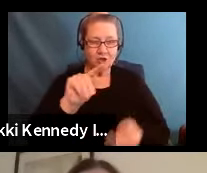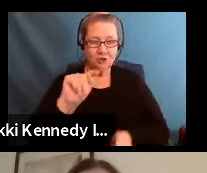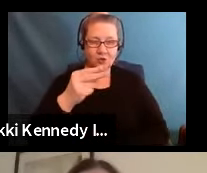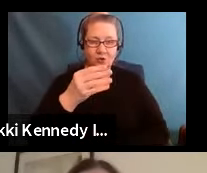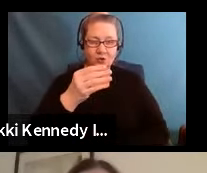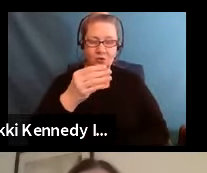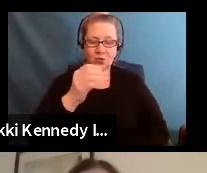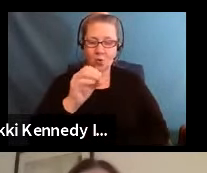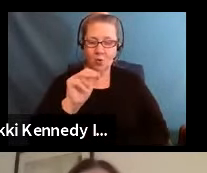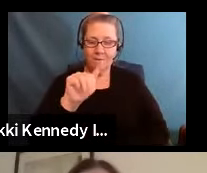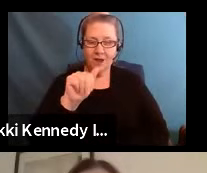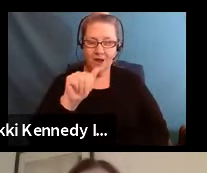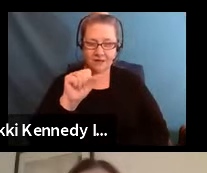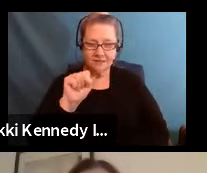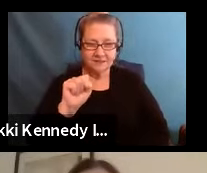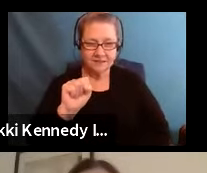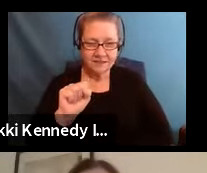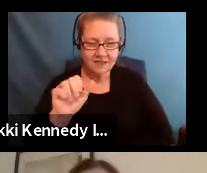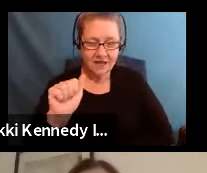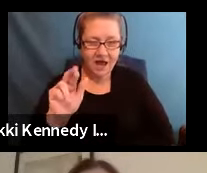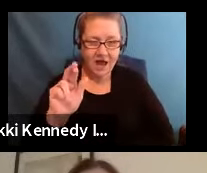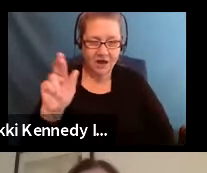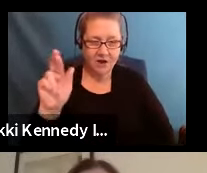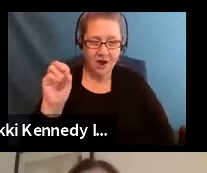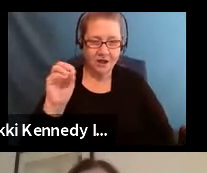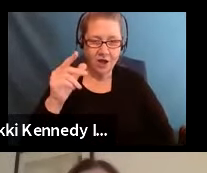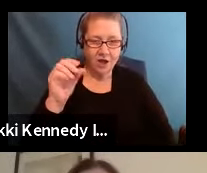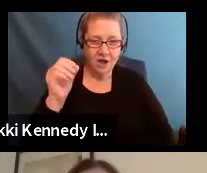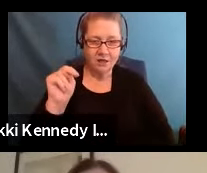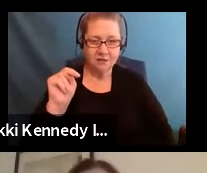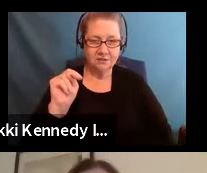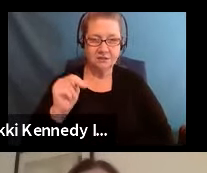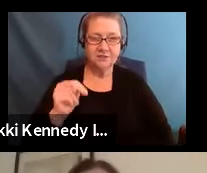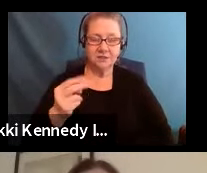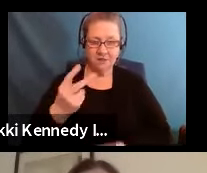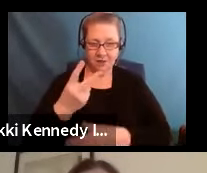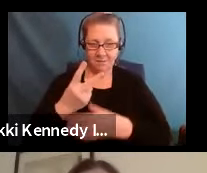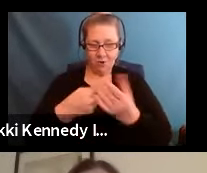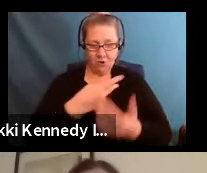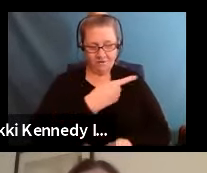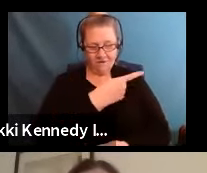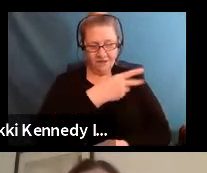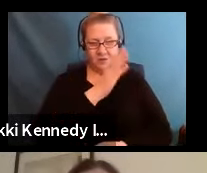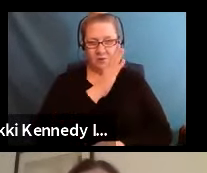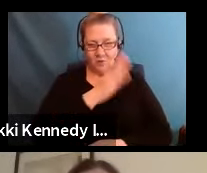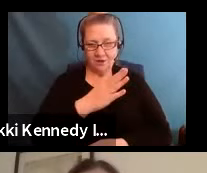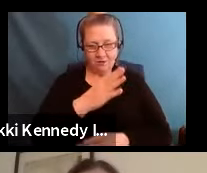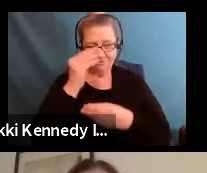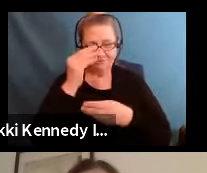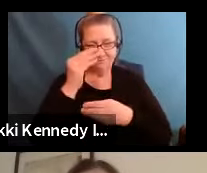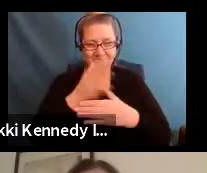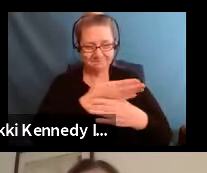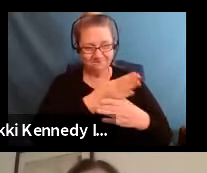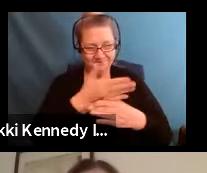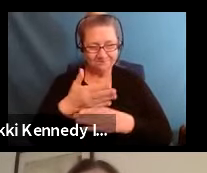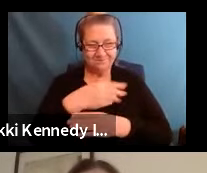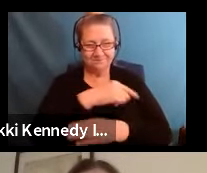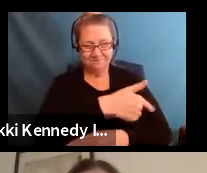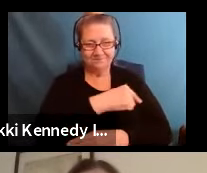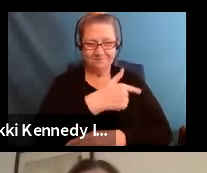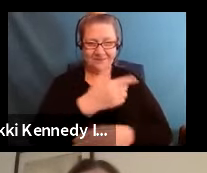Dr. Aragon will co-host the meeting and also help to share some of this information. But before we